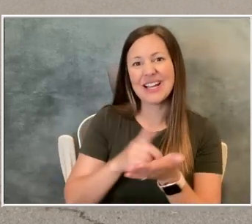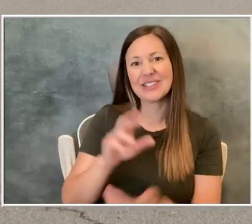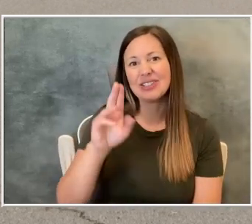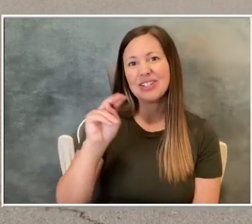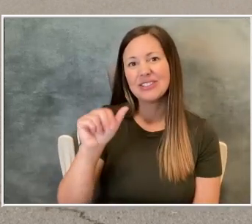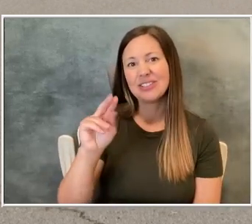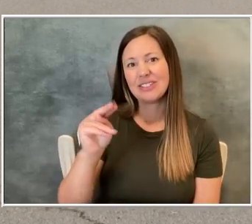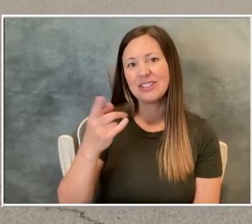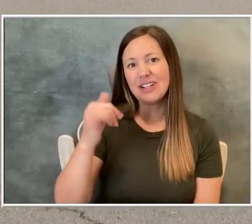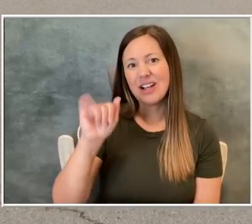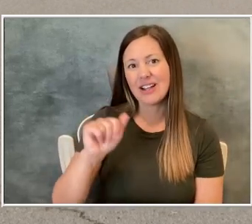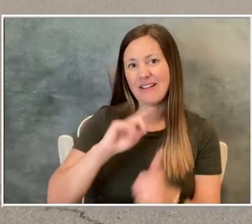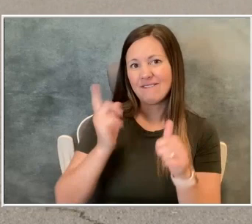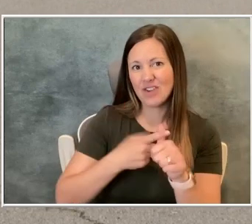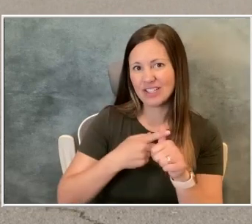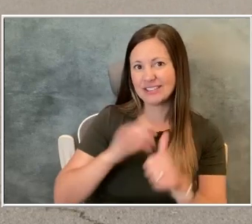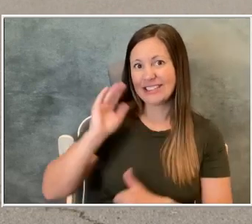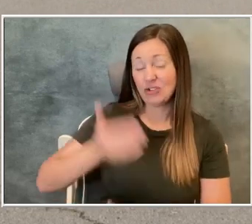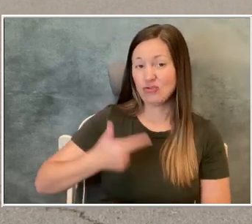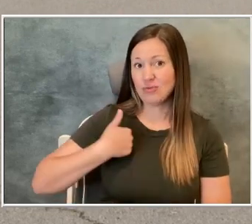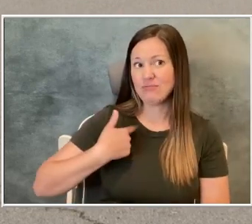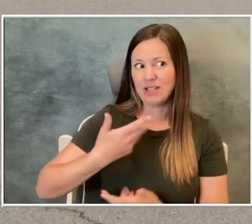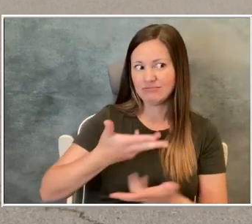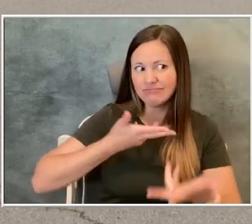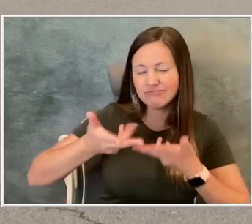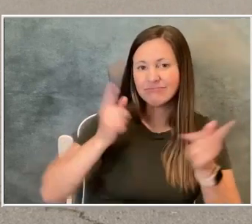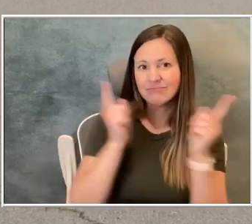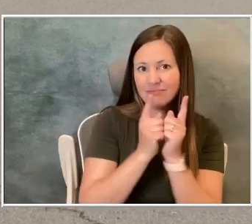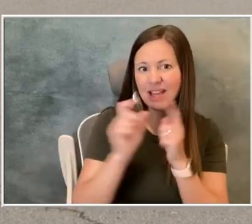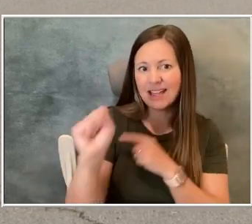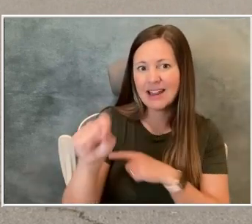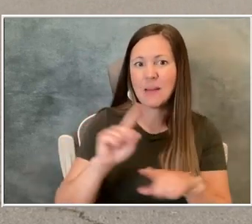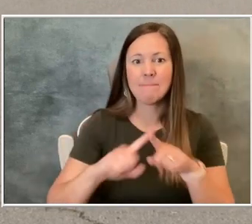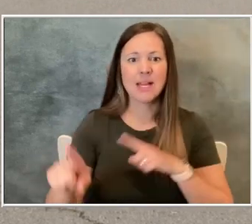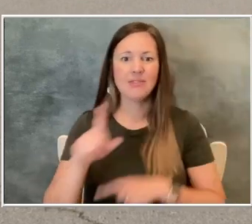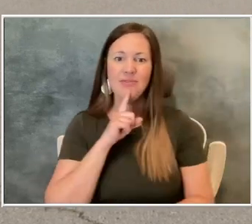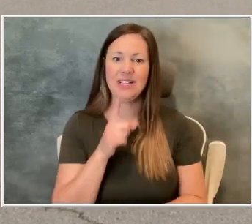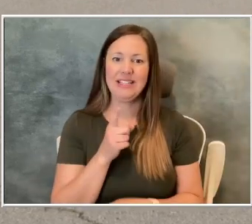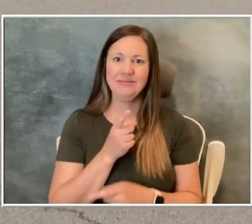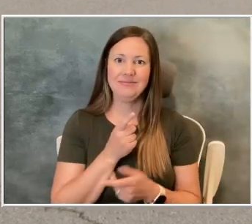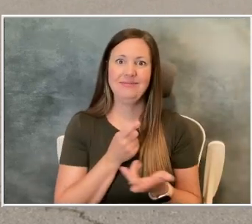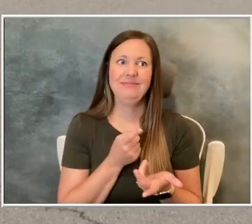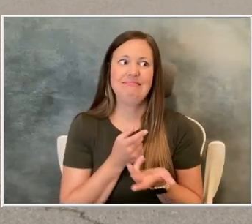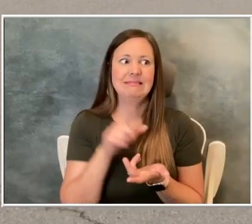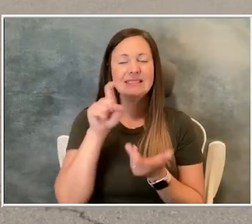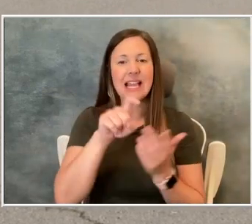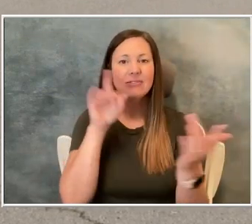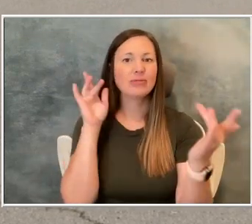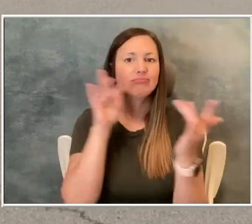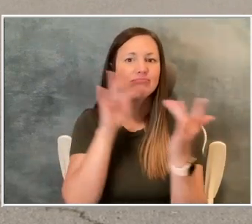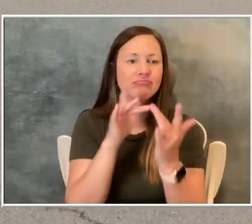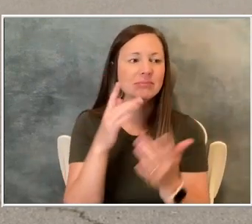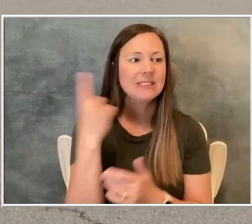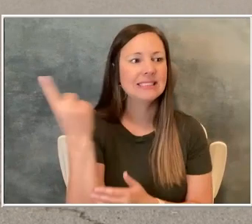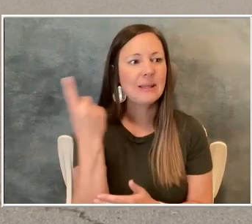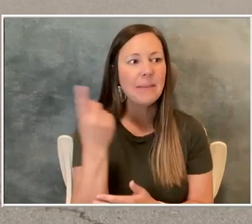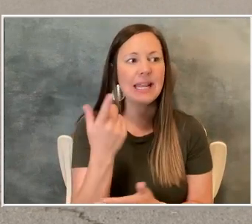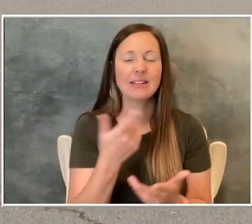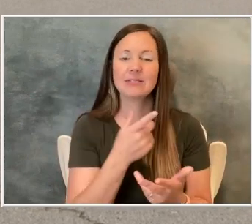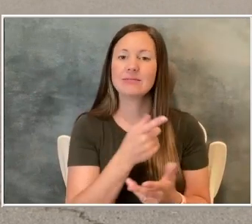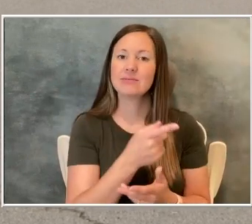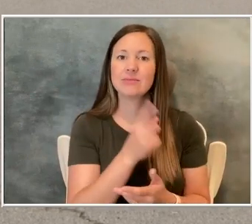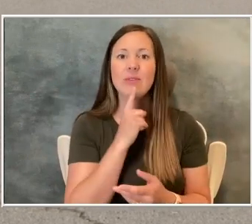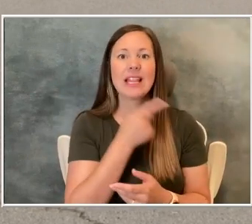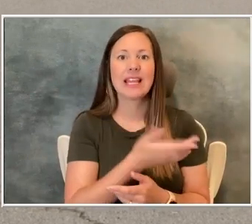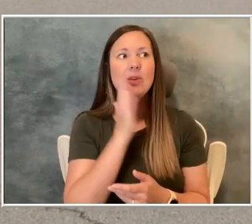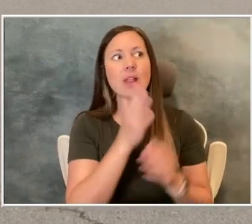me to him. But I don't really know other than just reaching out to somebody that's going to be in the same situation,